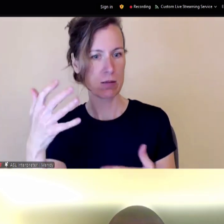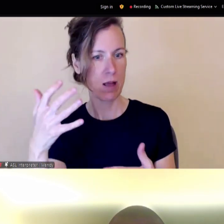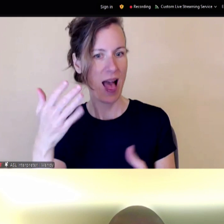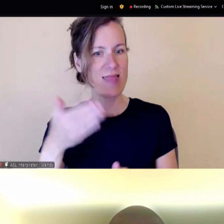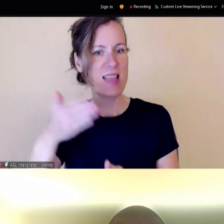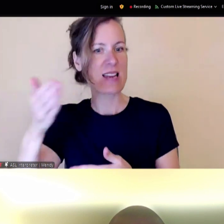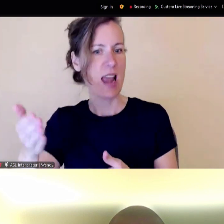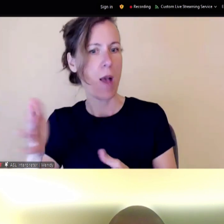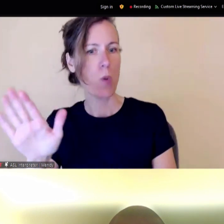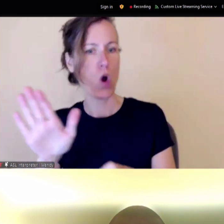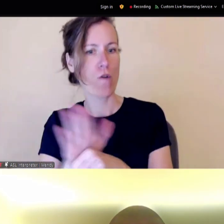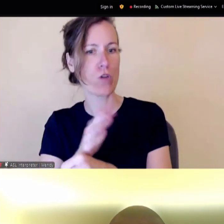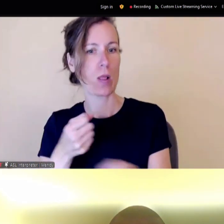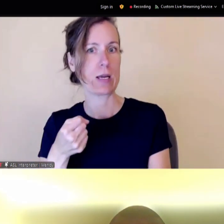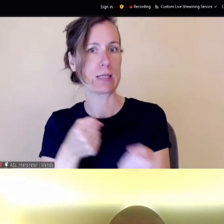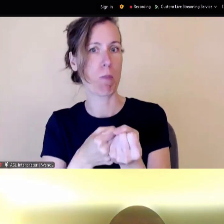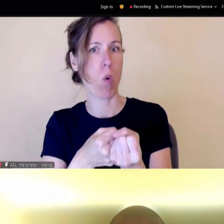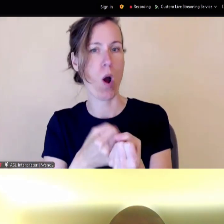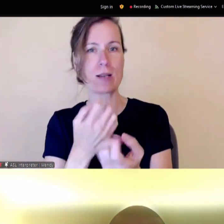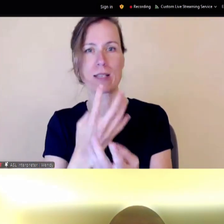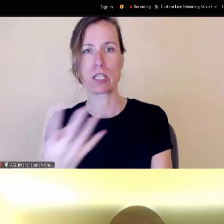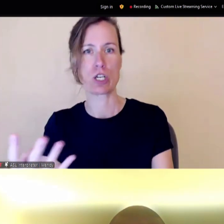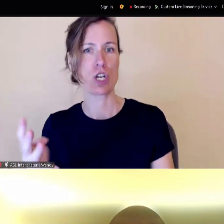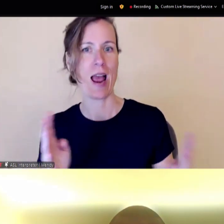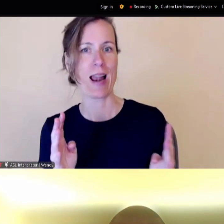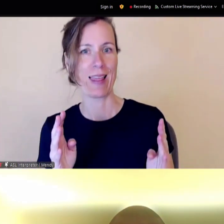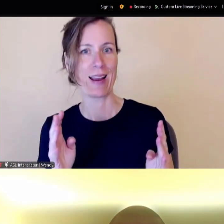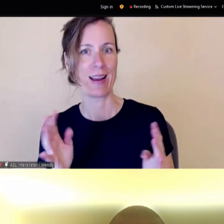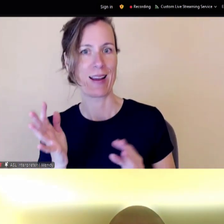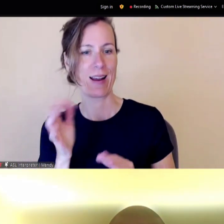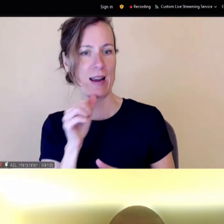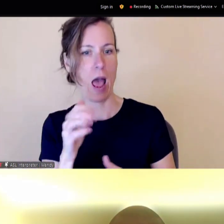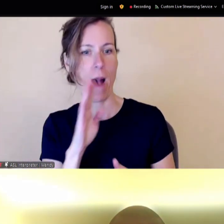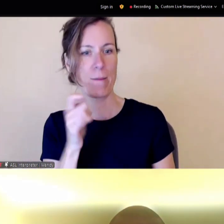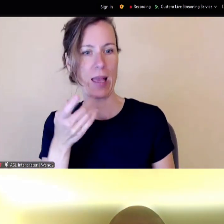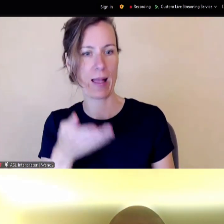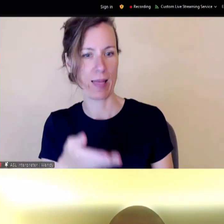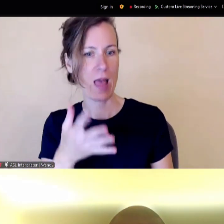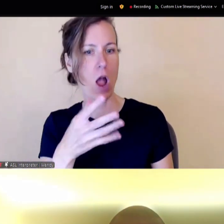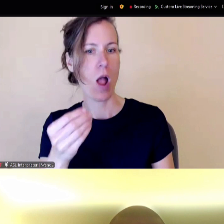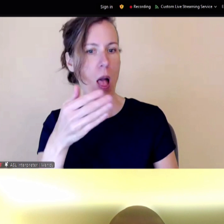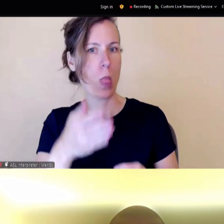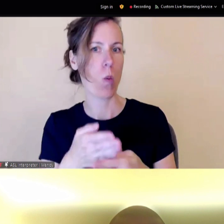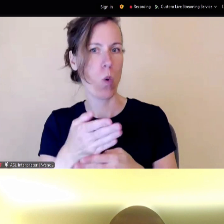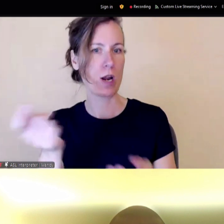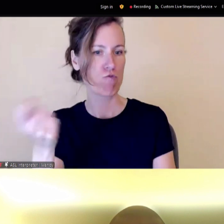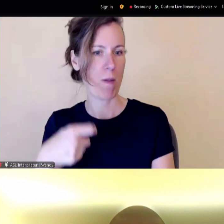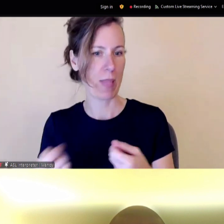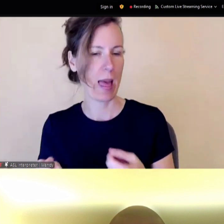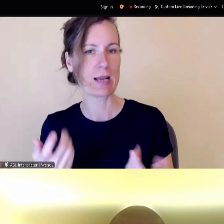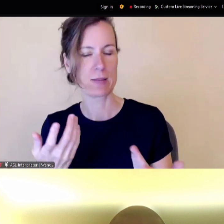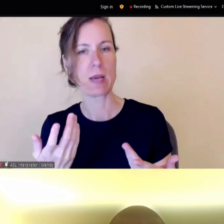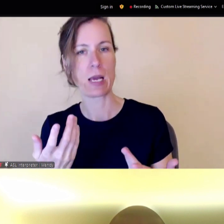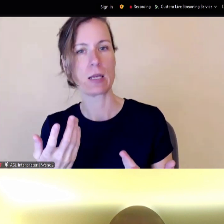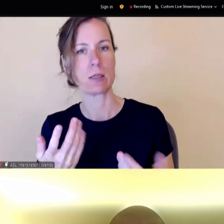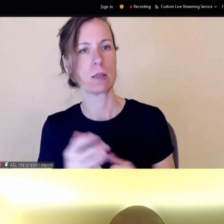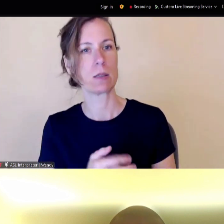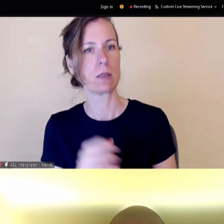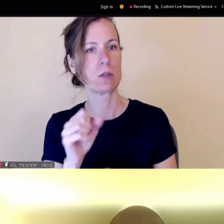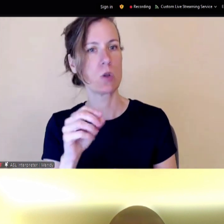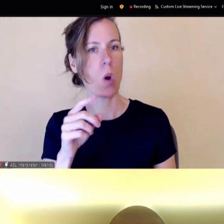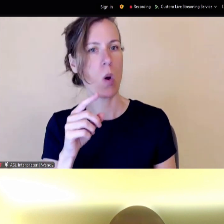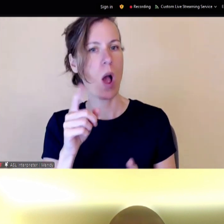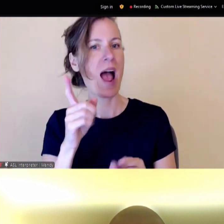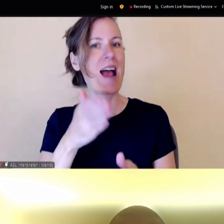link fence not being here and a wooden replacement fence being there. I guess I'm referring to the neighbor in the red